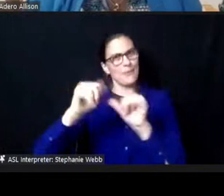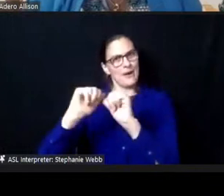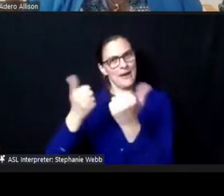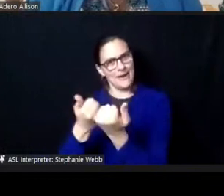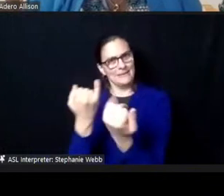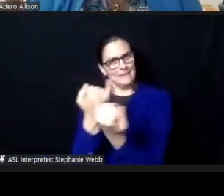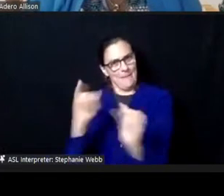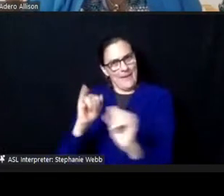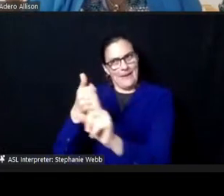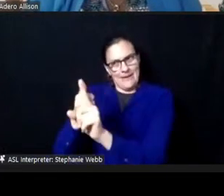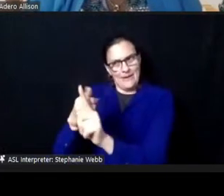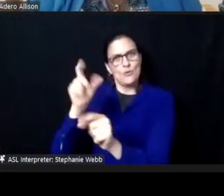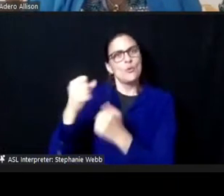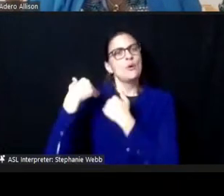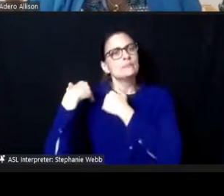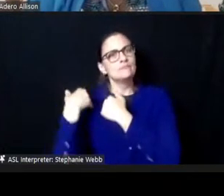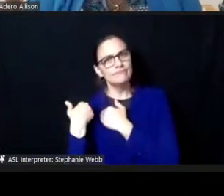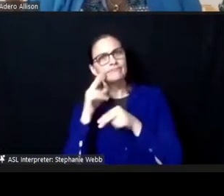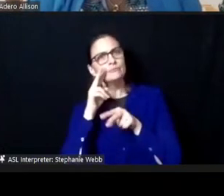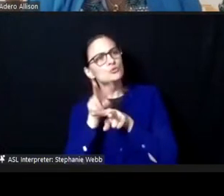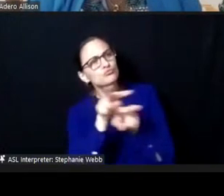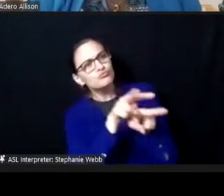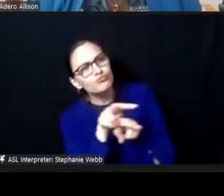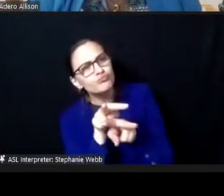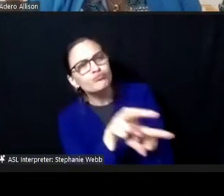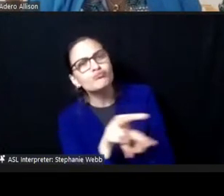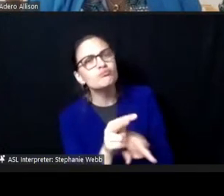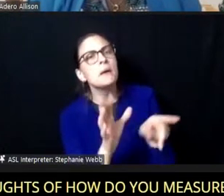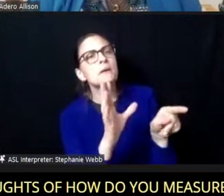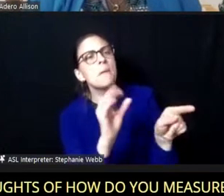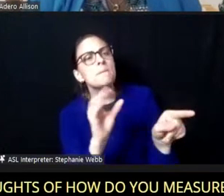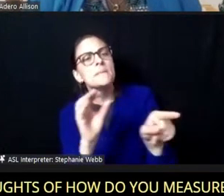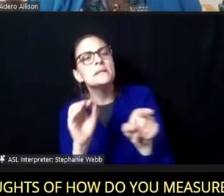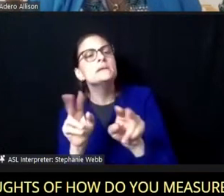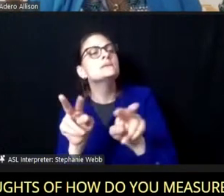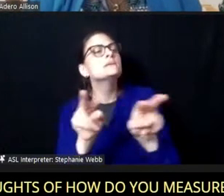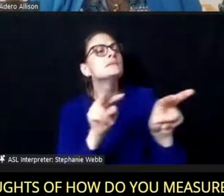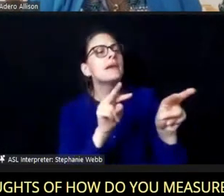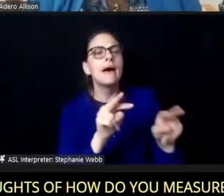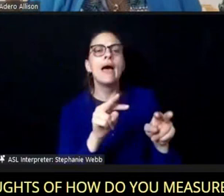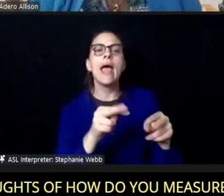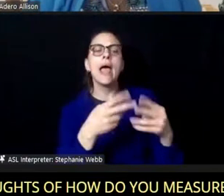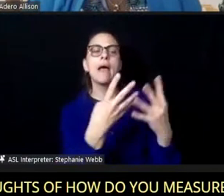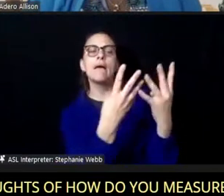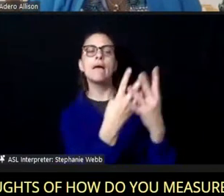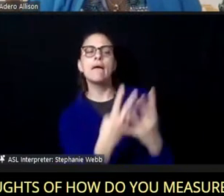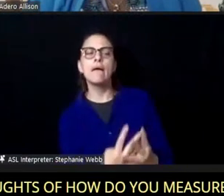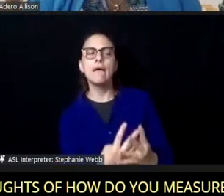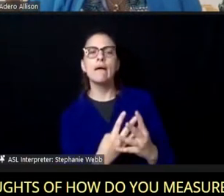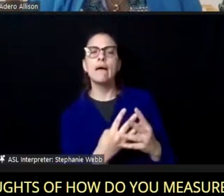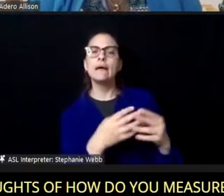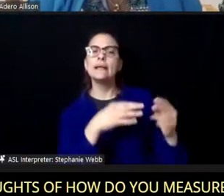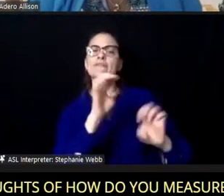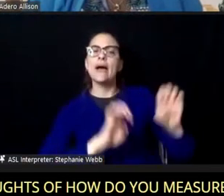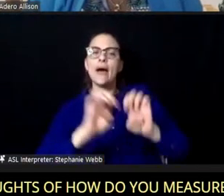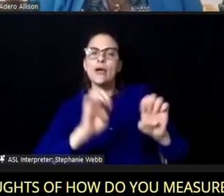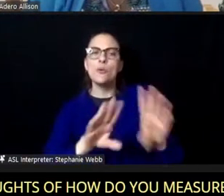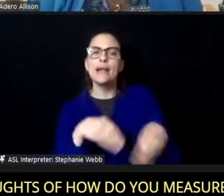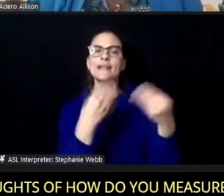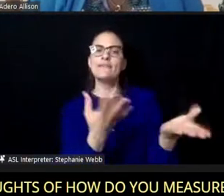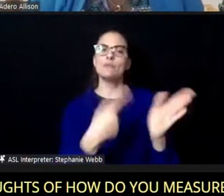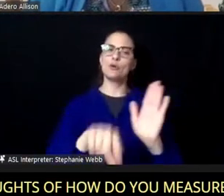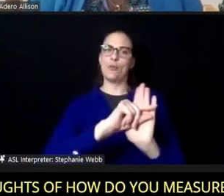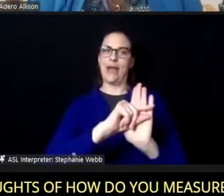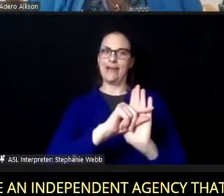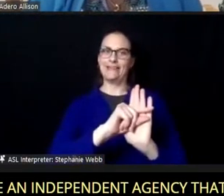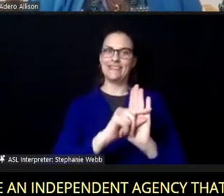grade that consumers can look at and say, you know, this is grade A versus B versus C. And then below that are all the facts,